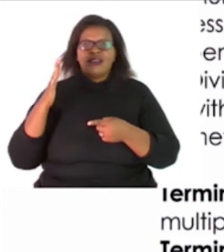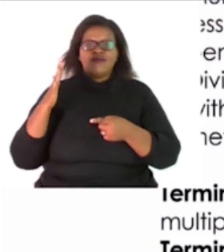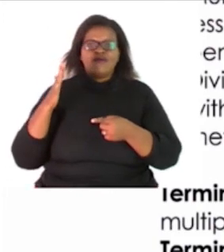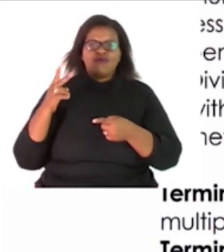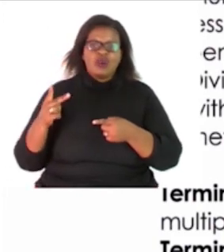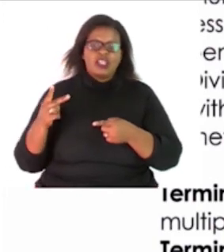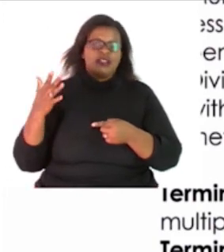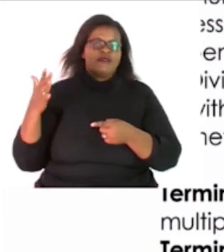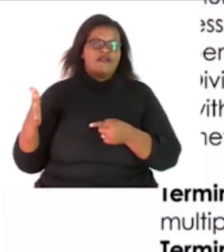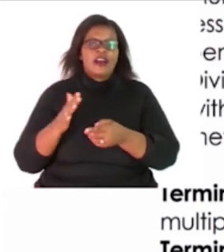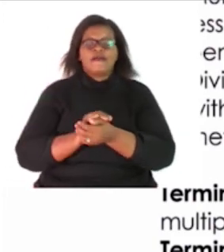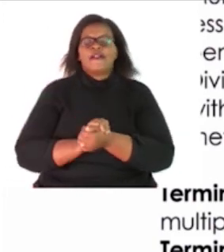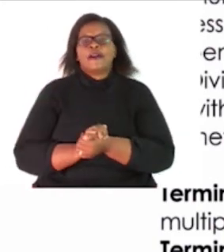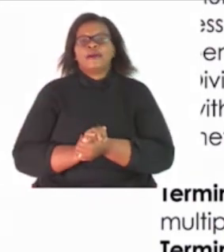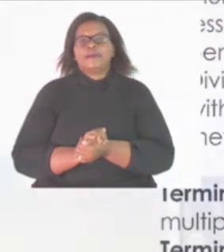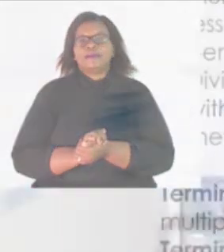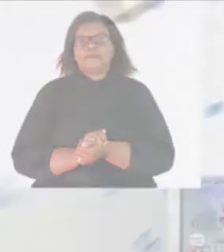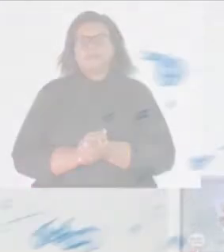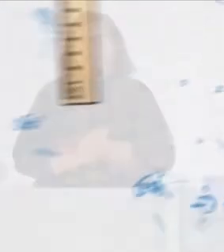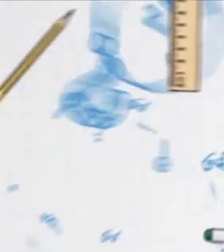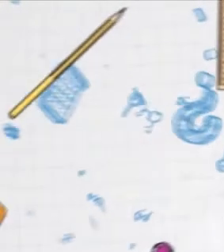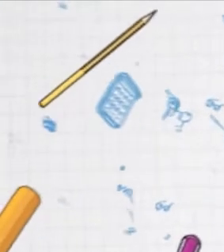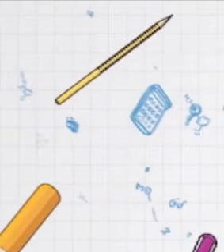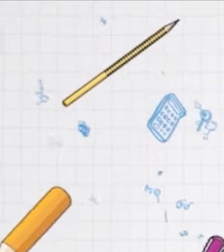to 25.